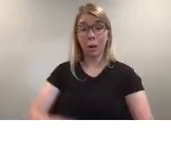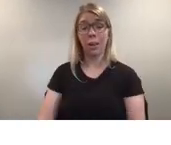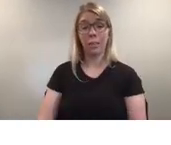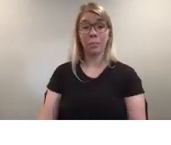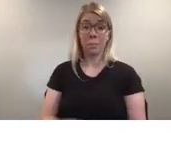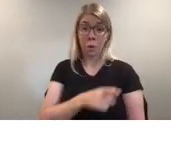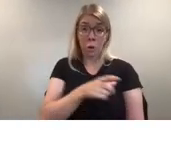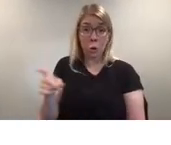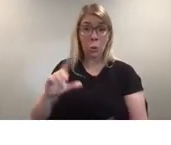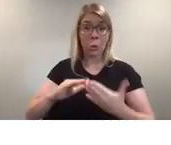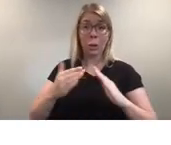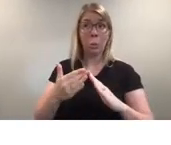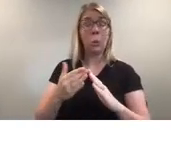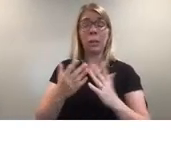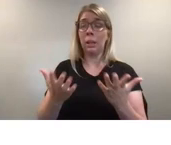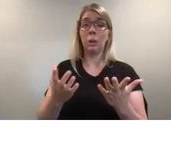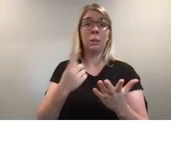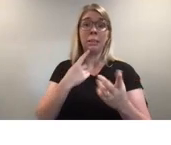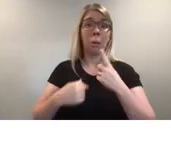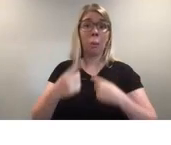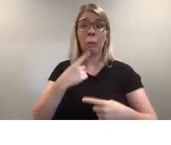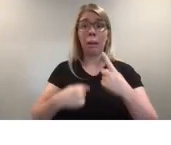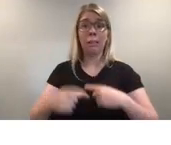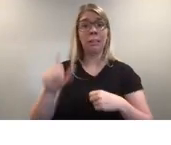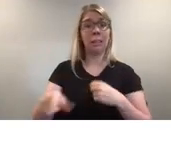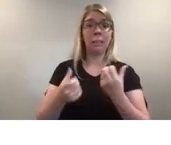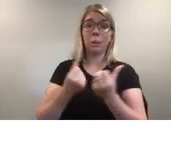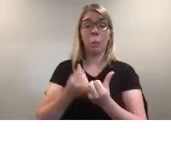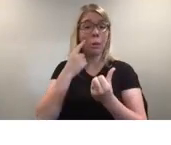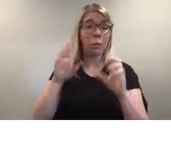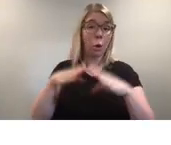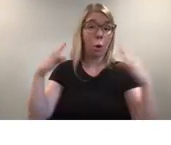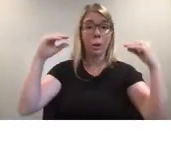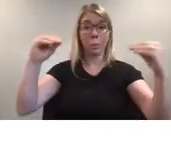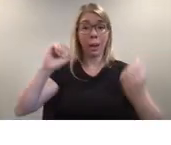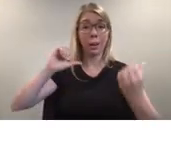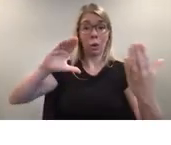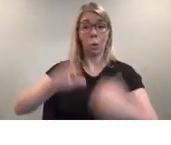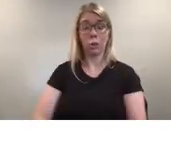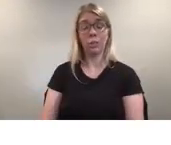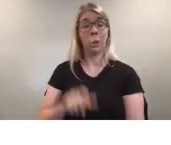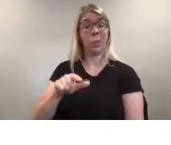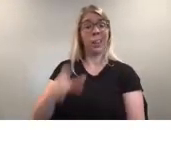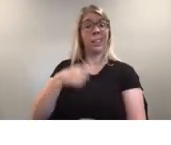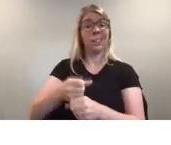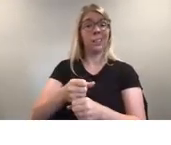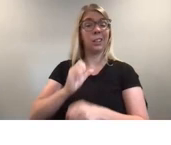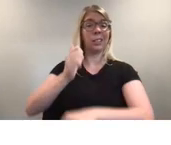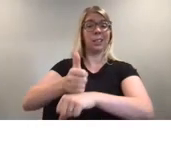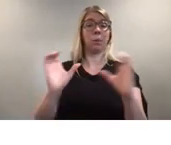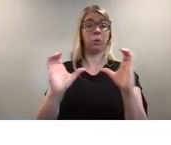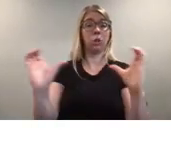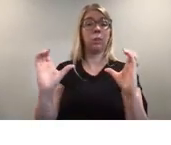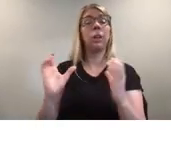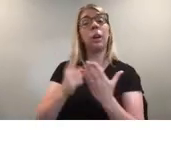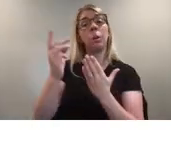community, kept telling us that you needed more support around open pedagogy. So this year, we rolled out a certificate program in open